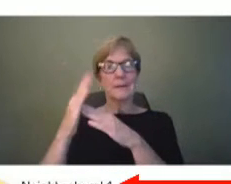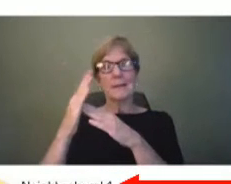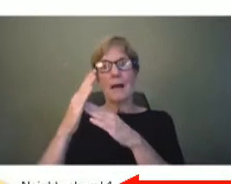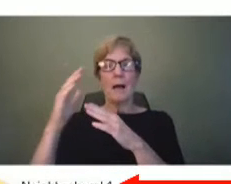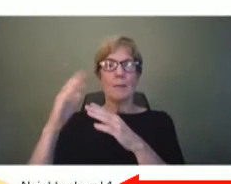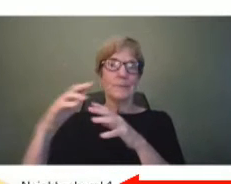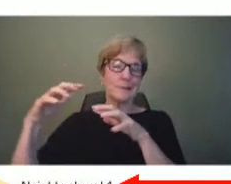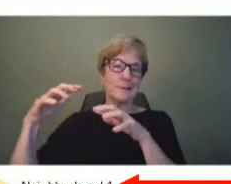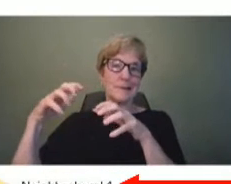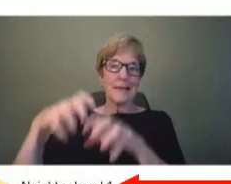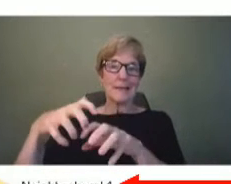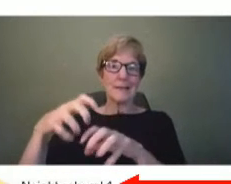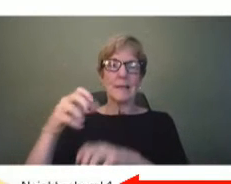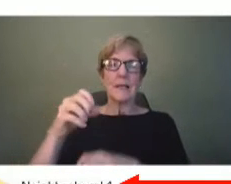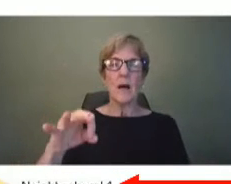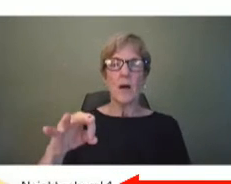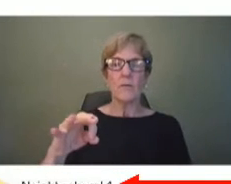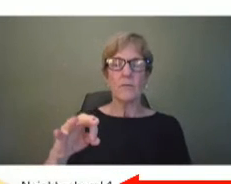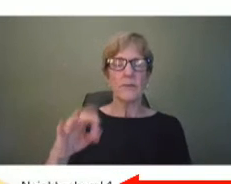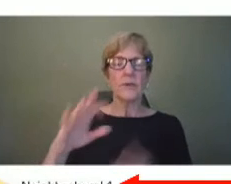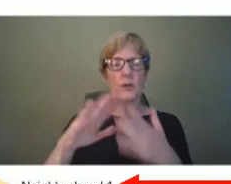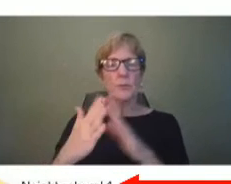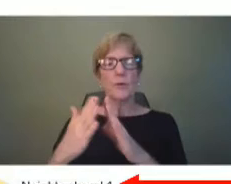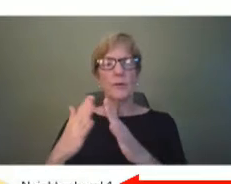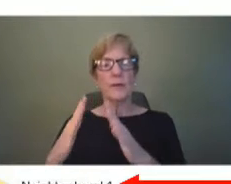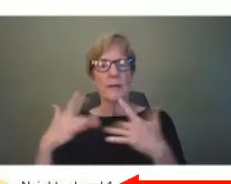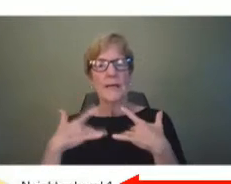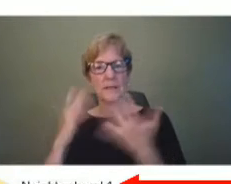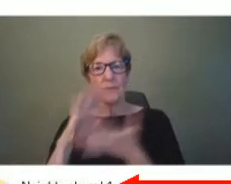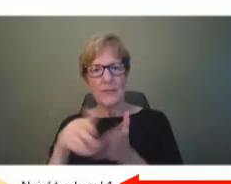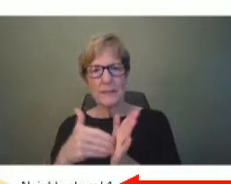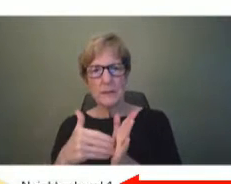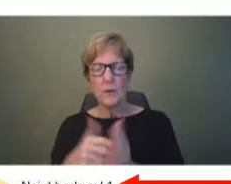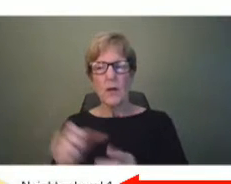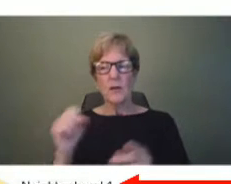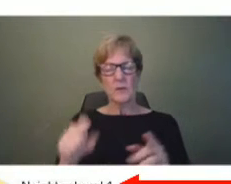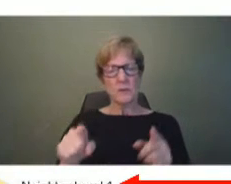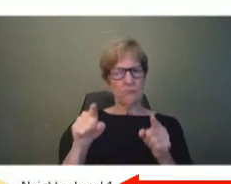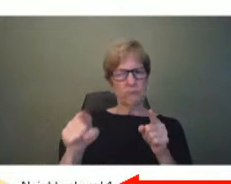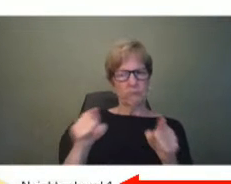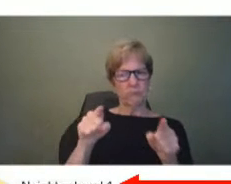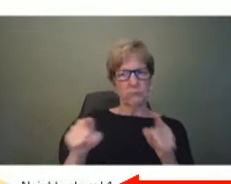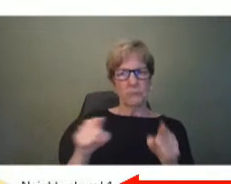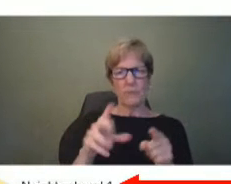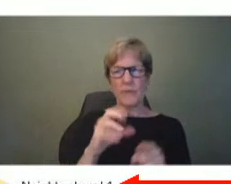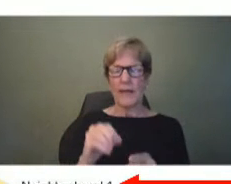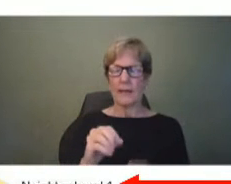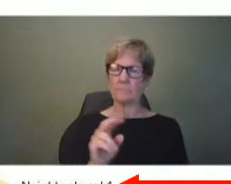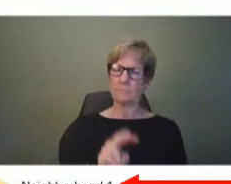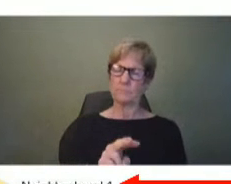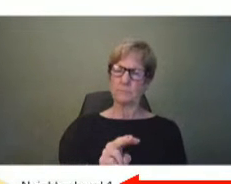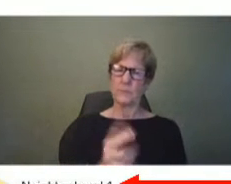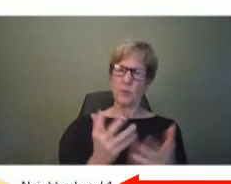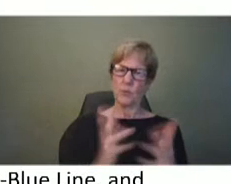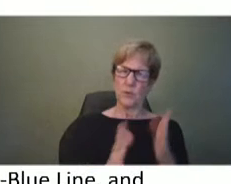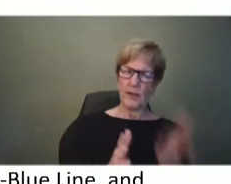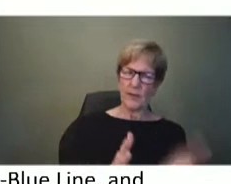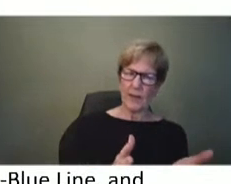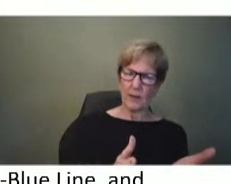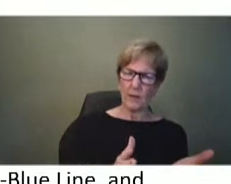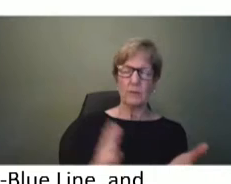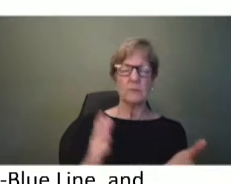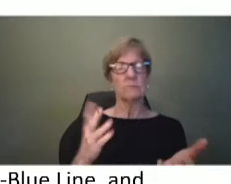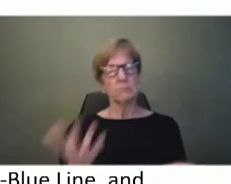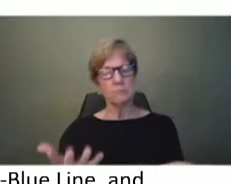of uh Community Activity Center so the context and and Nuance of the existing built environment are really really important